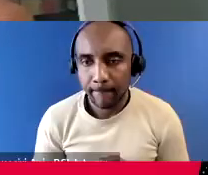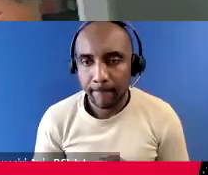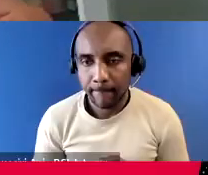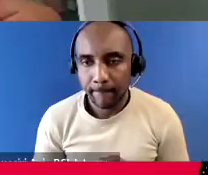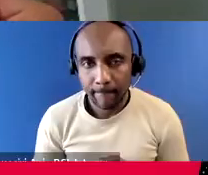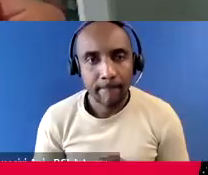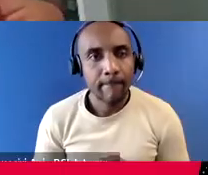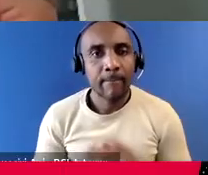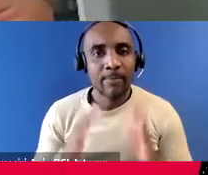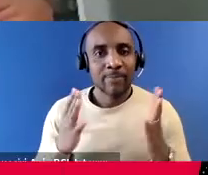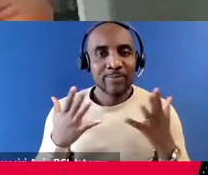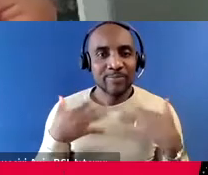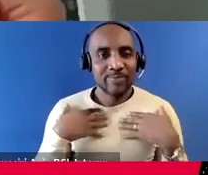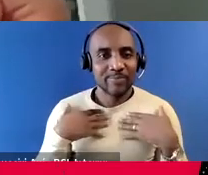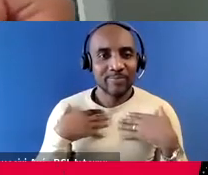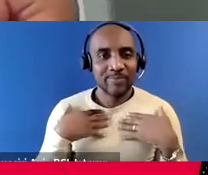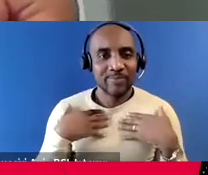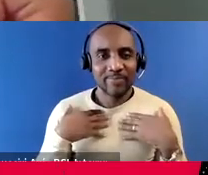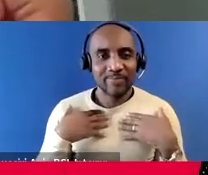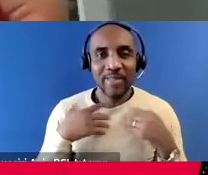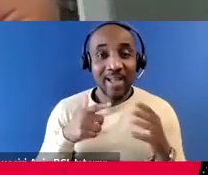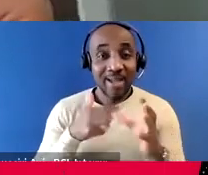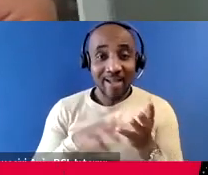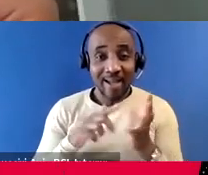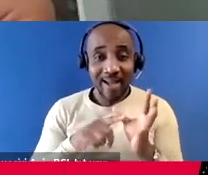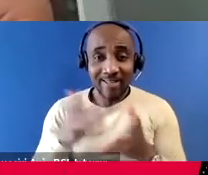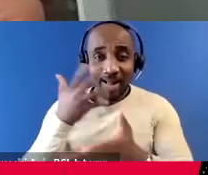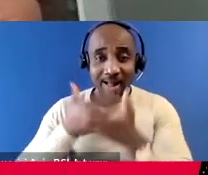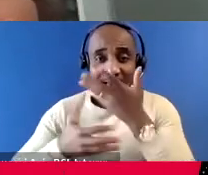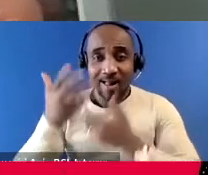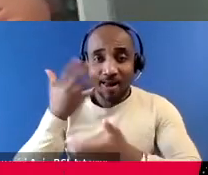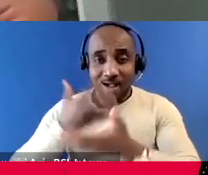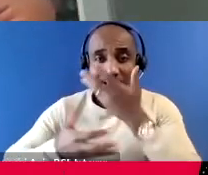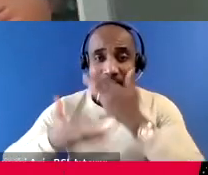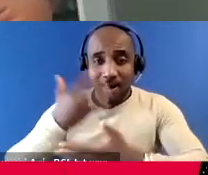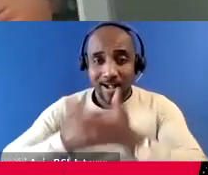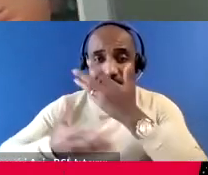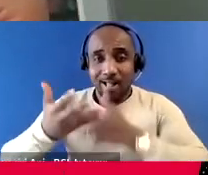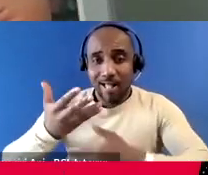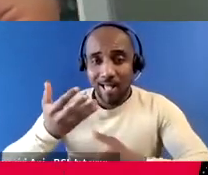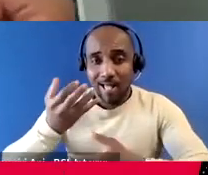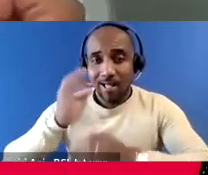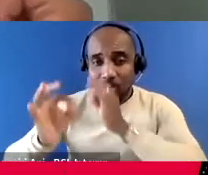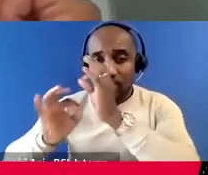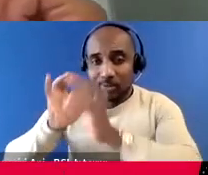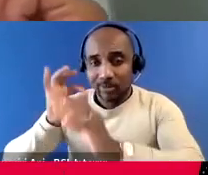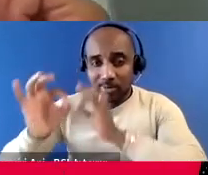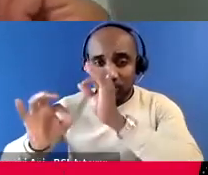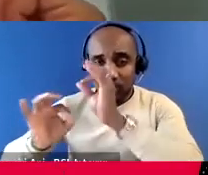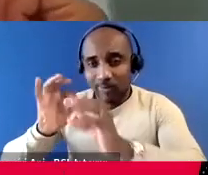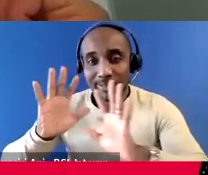couldn't have answered a number of those. On solidarity, I think one of the things that's often